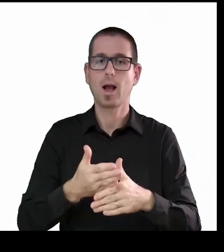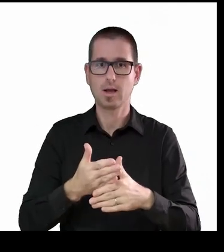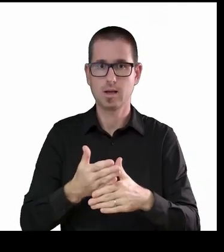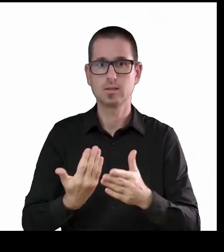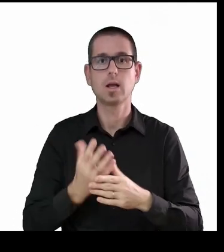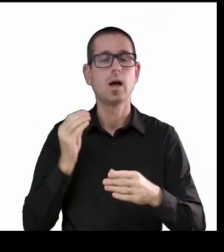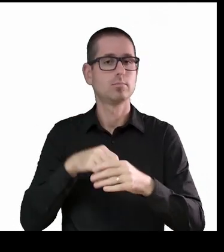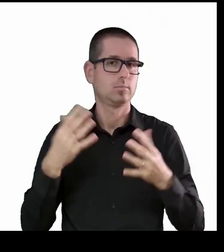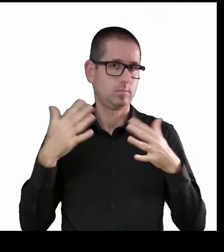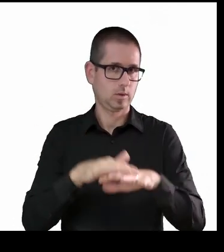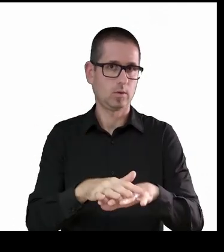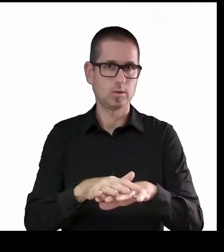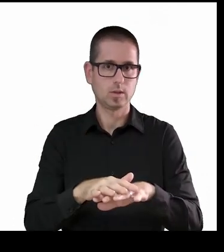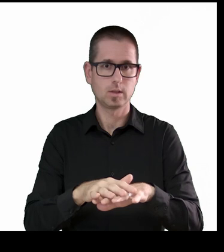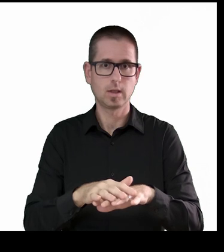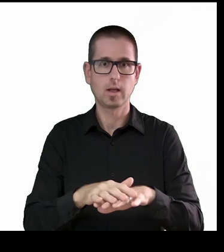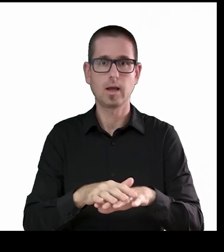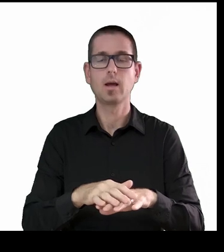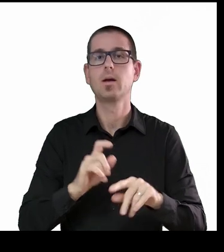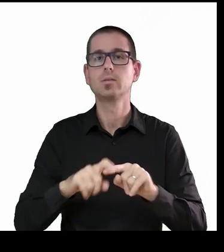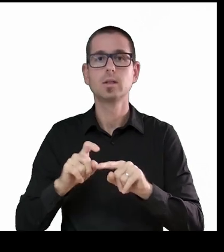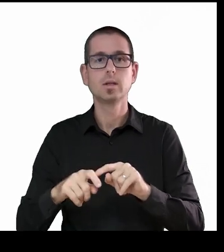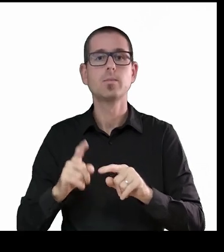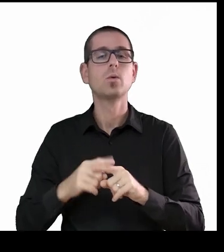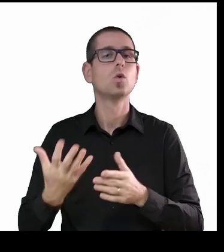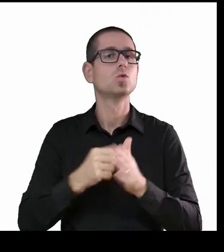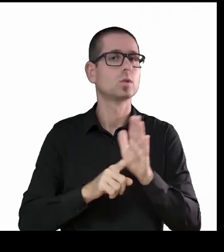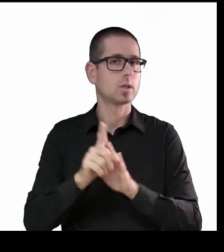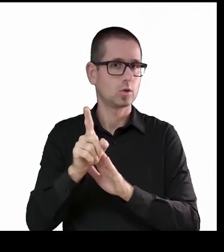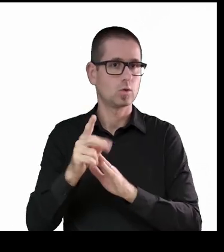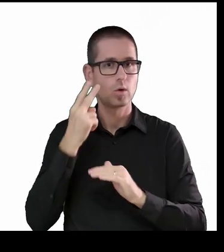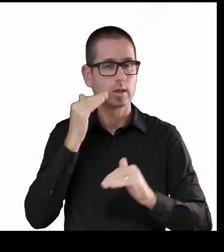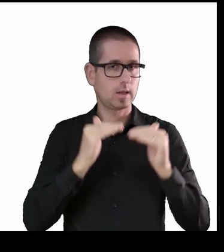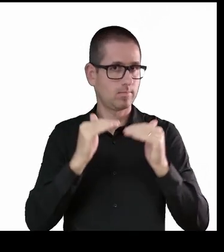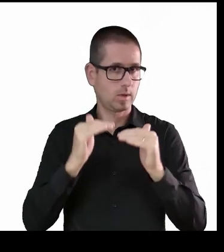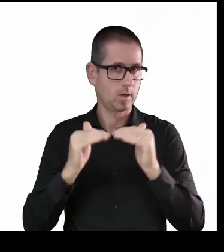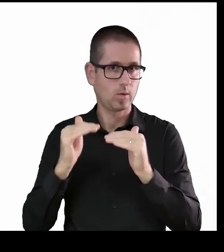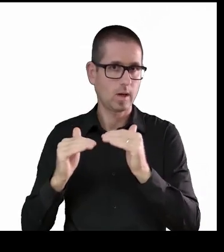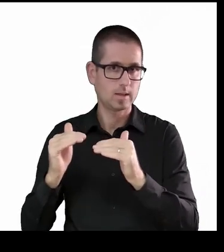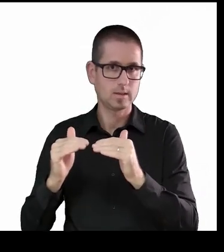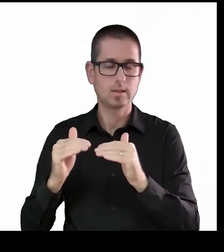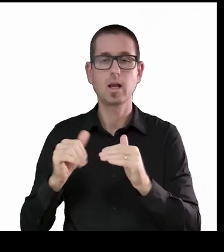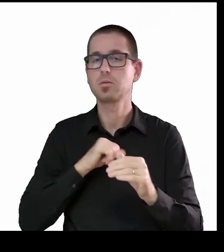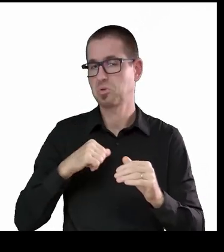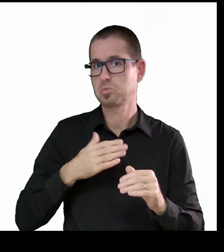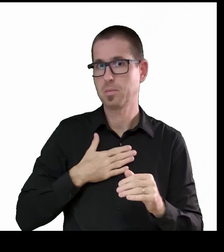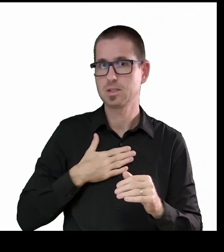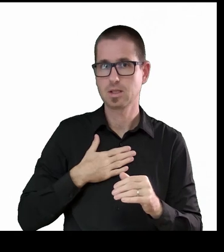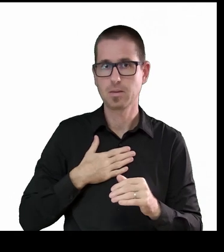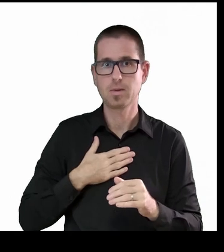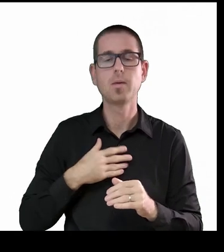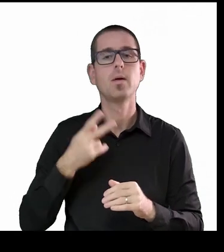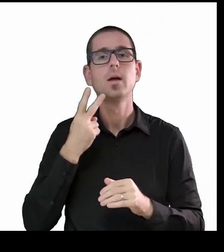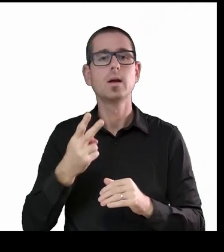practices. Achievement, increased accountability by regularly evaluating themselves in higher